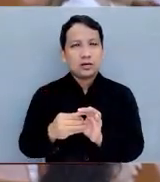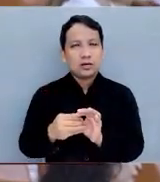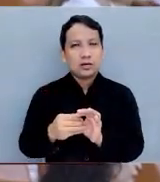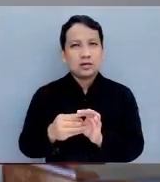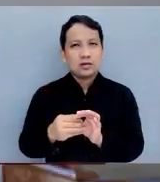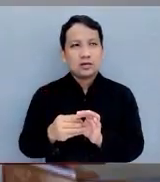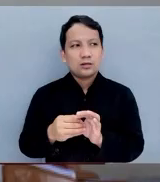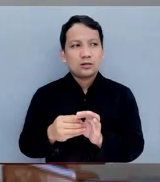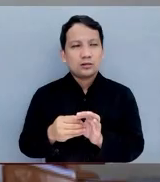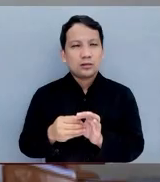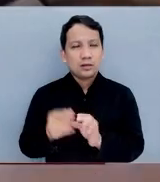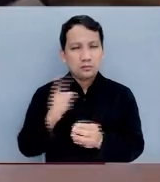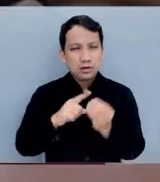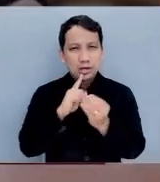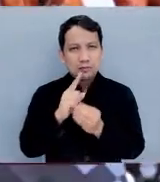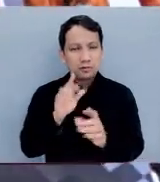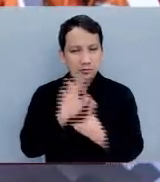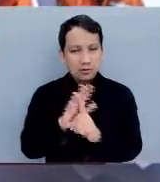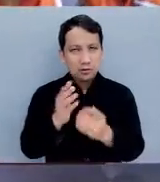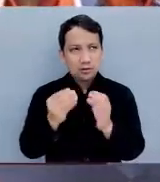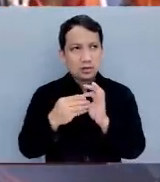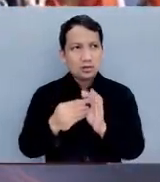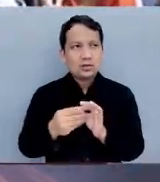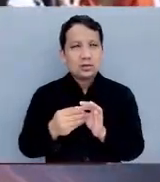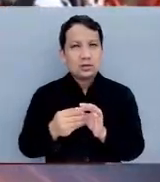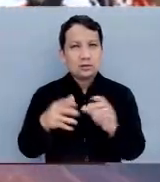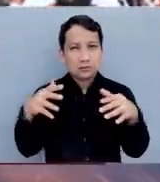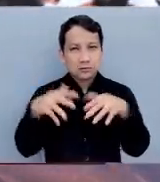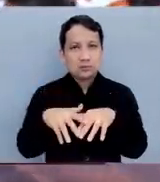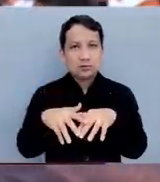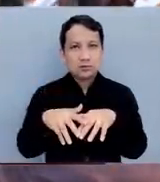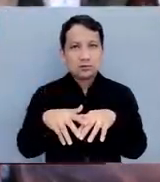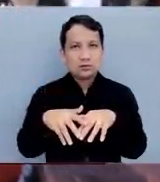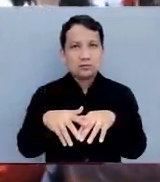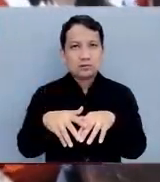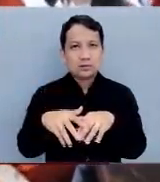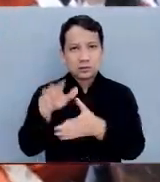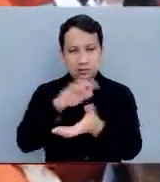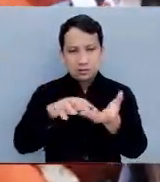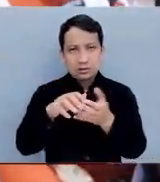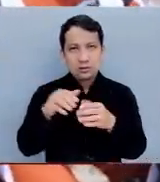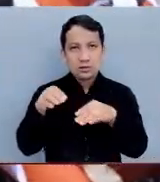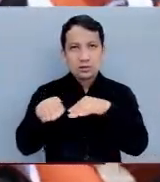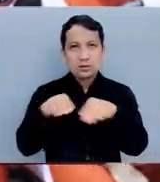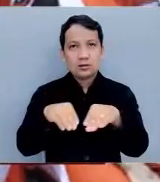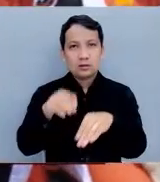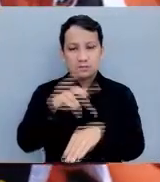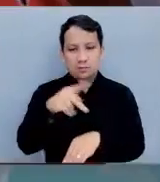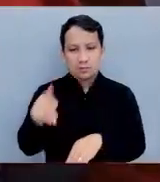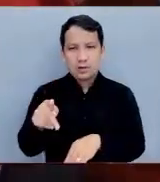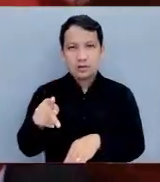Buhay na naman ang racing fans at nagsama-sama sa Clark International Speedway sa Pampanga.